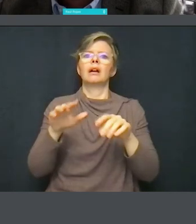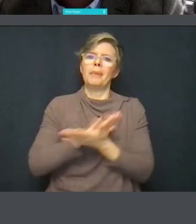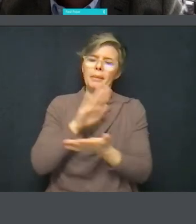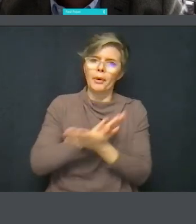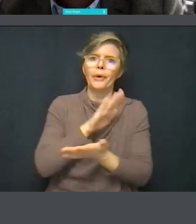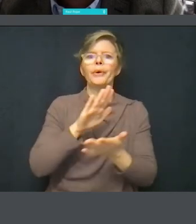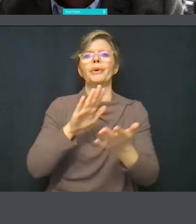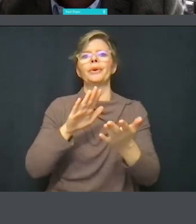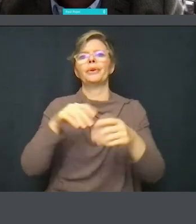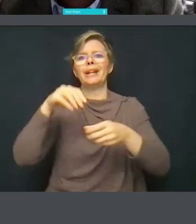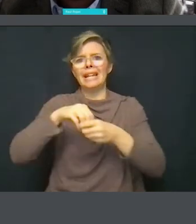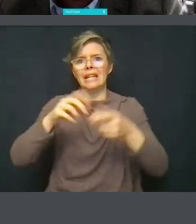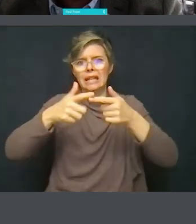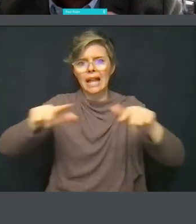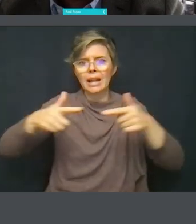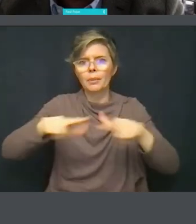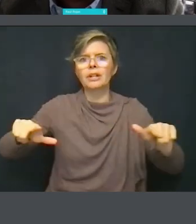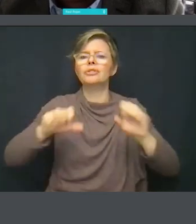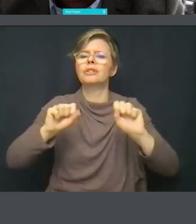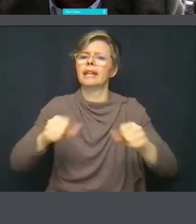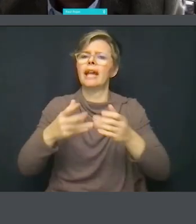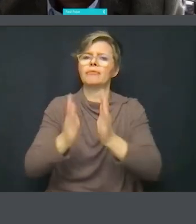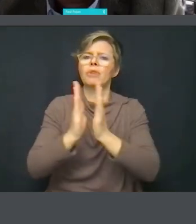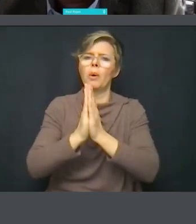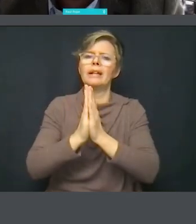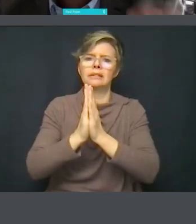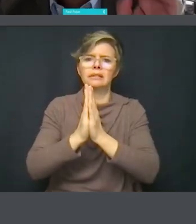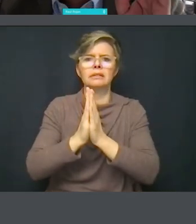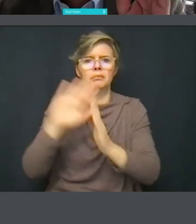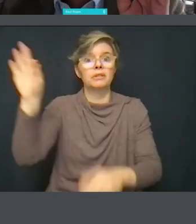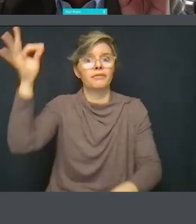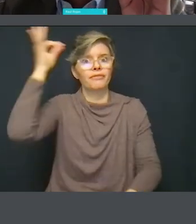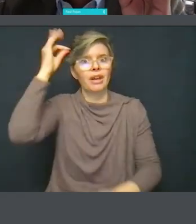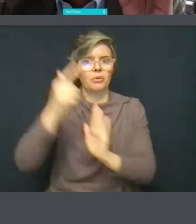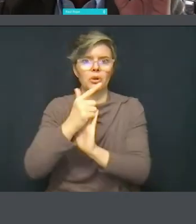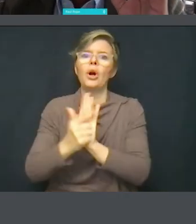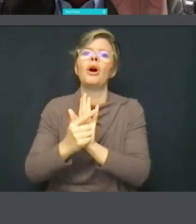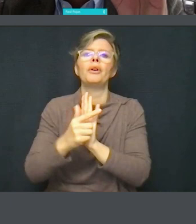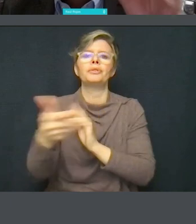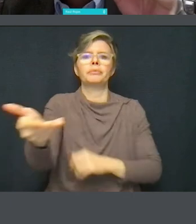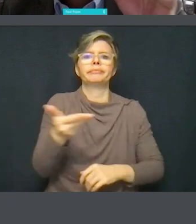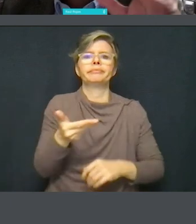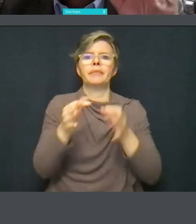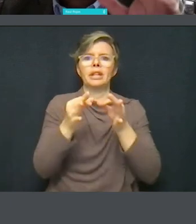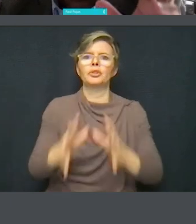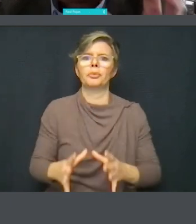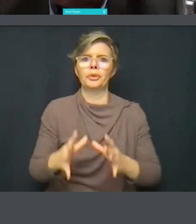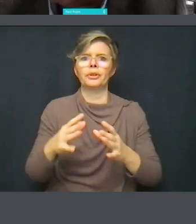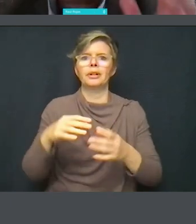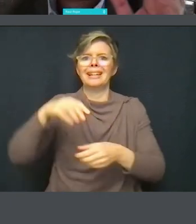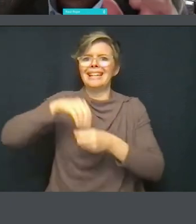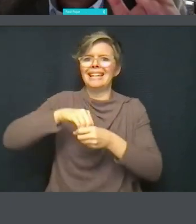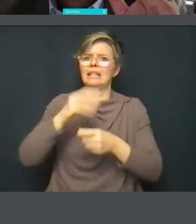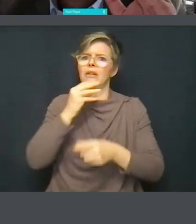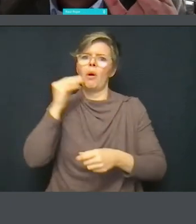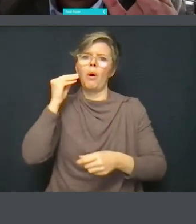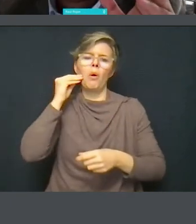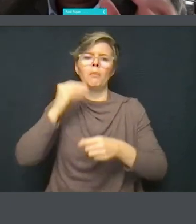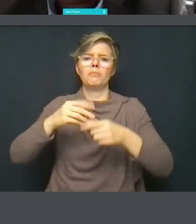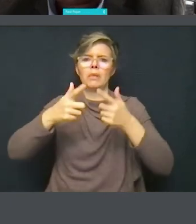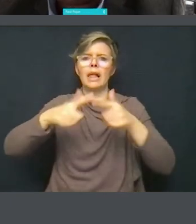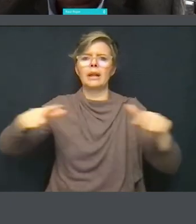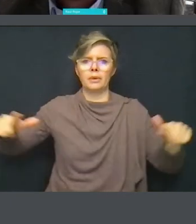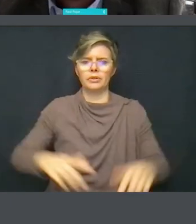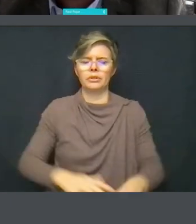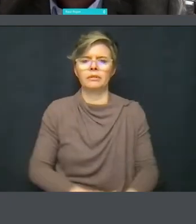help them interact with school staff. And a lot of parents don't know this, and sometimes in the different school districts, sometimes